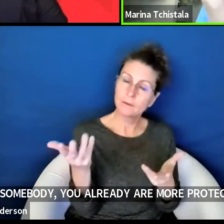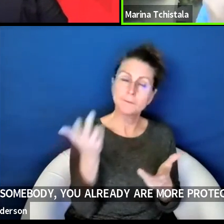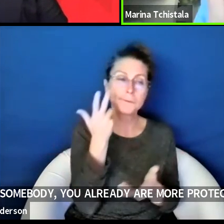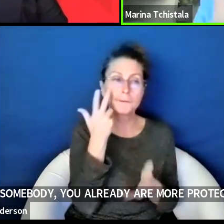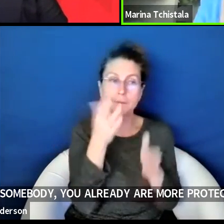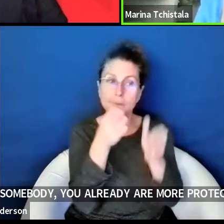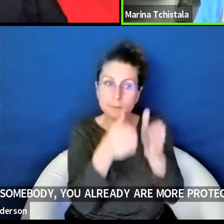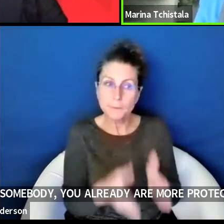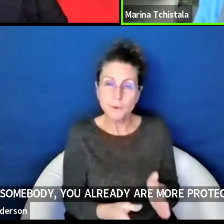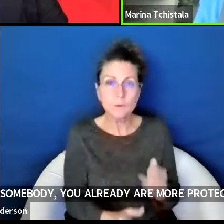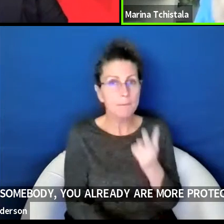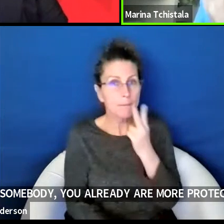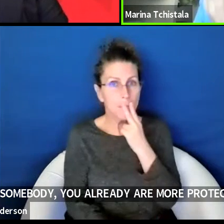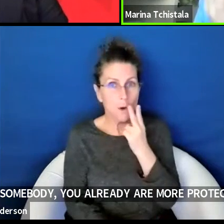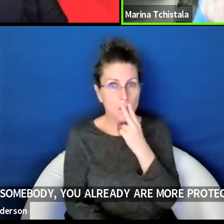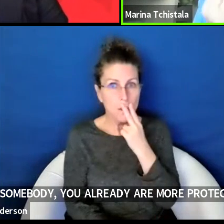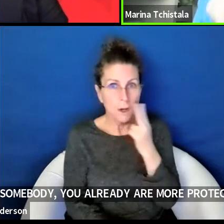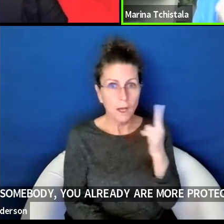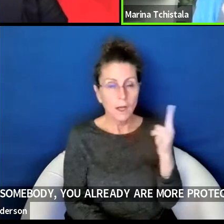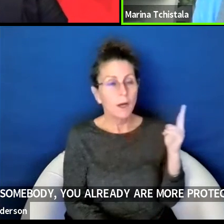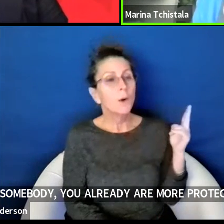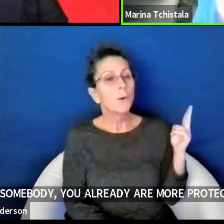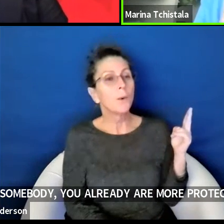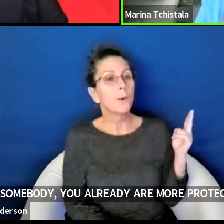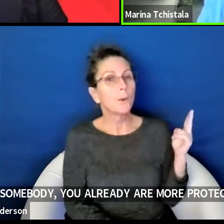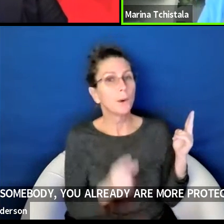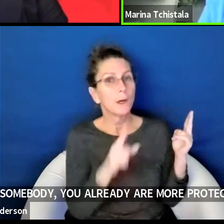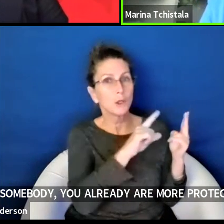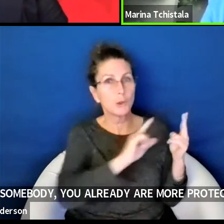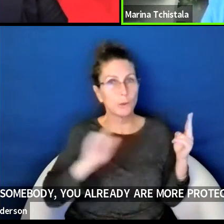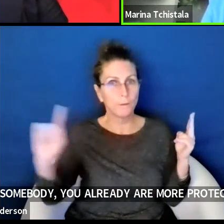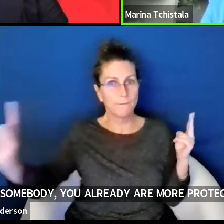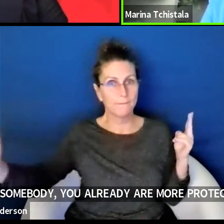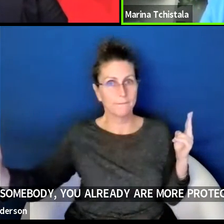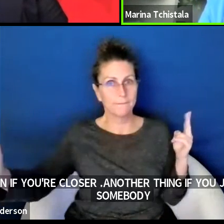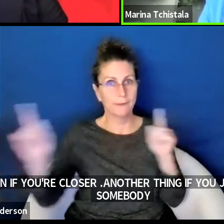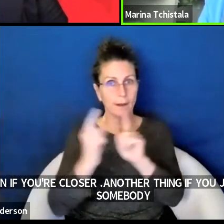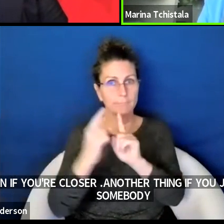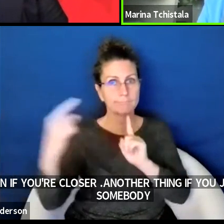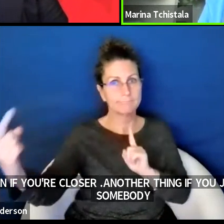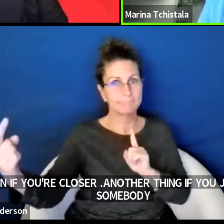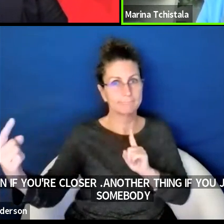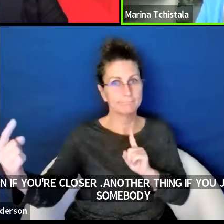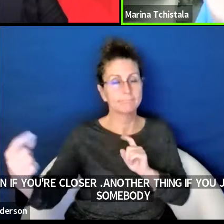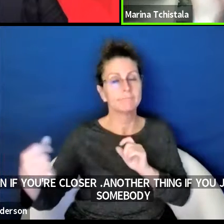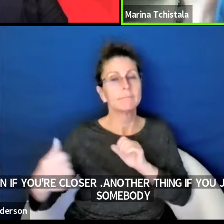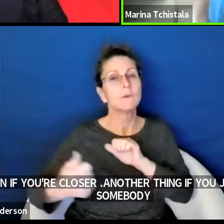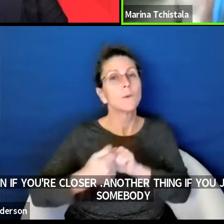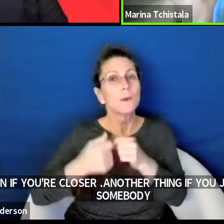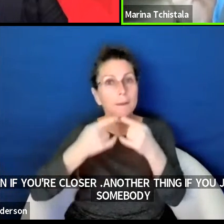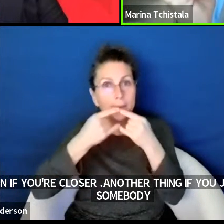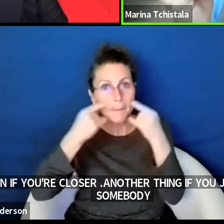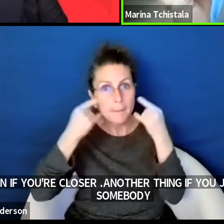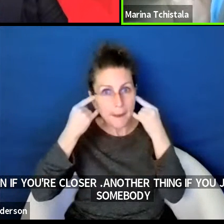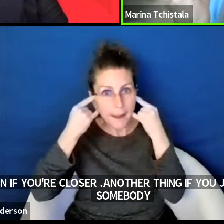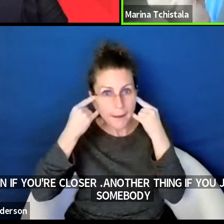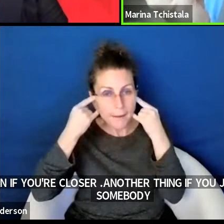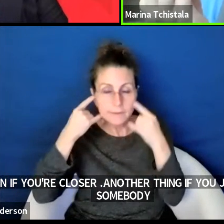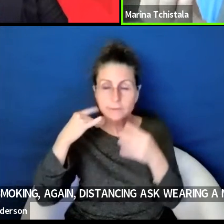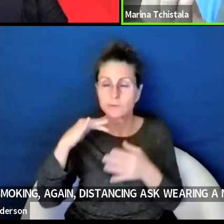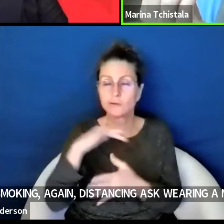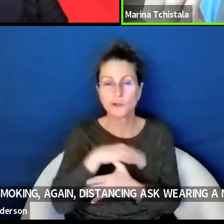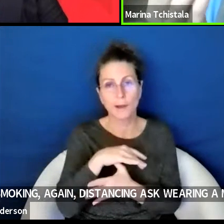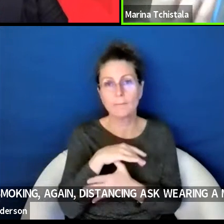smoking, and so again, distancing and wearing a mask is your best protection for yourself. But smoke on its own,